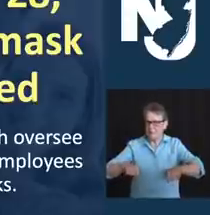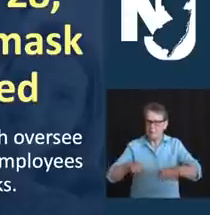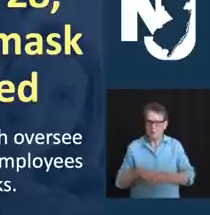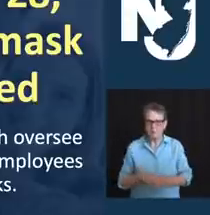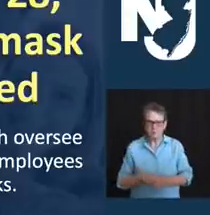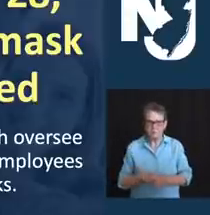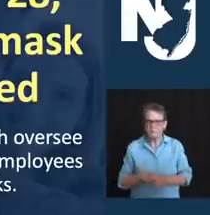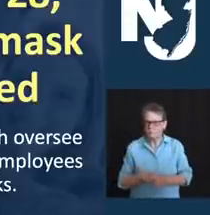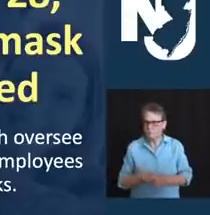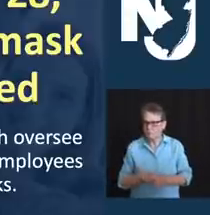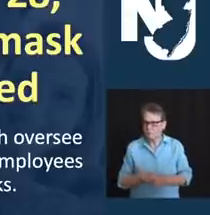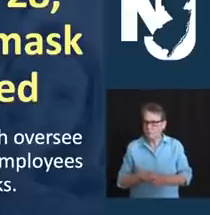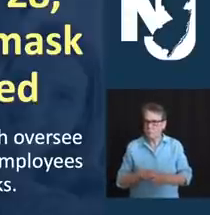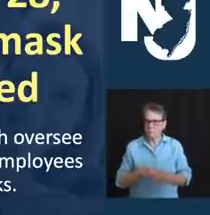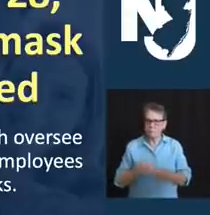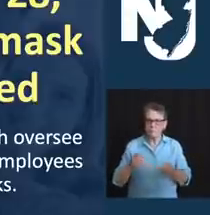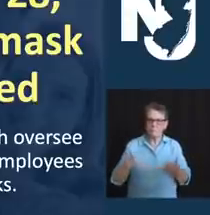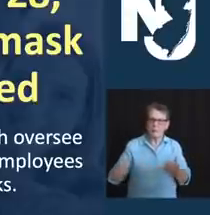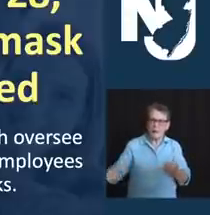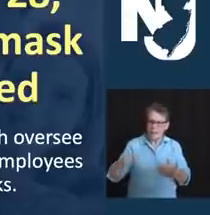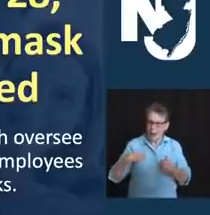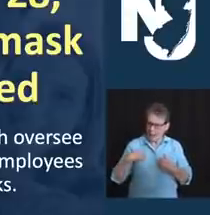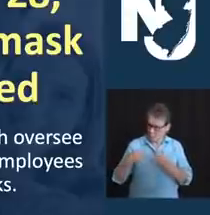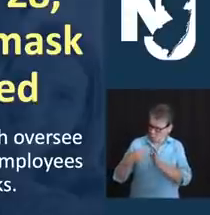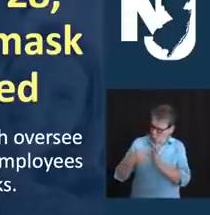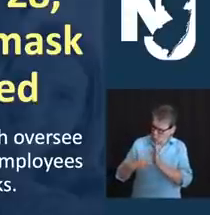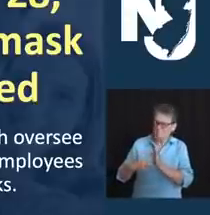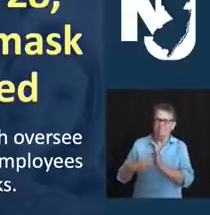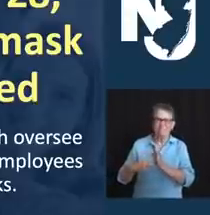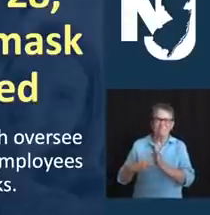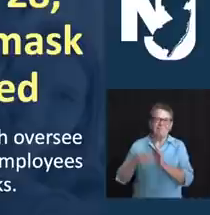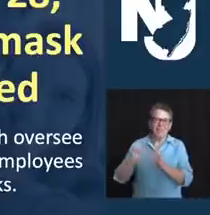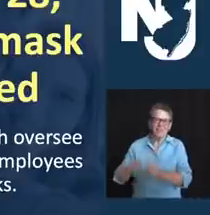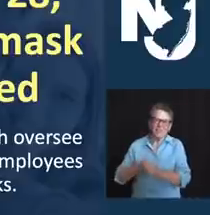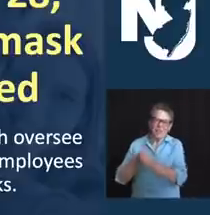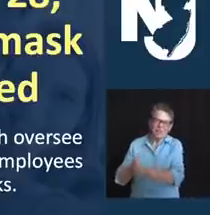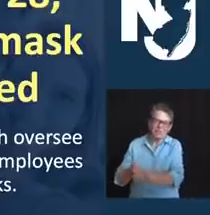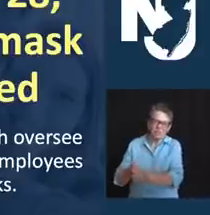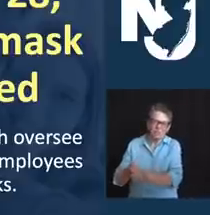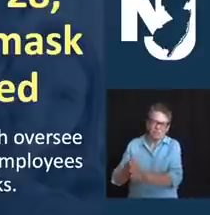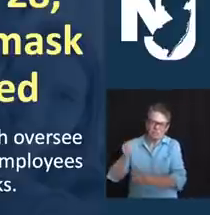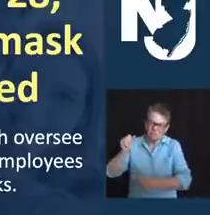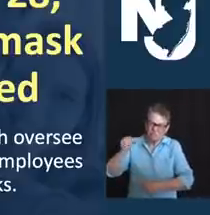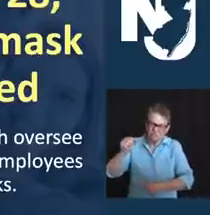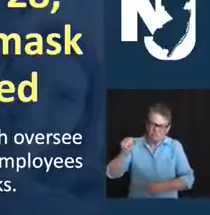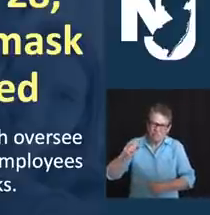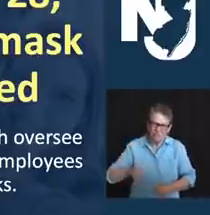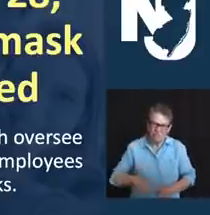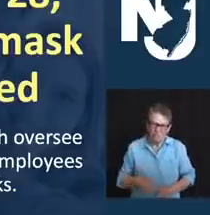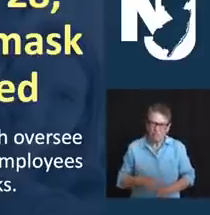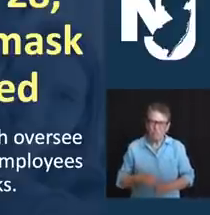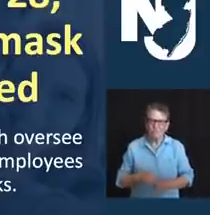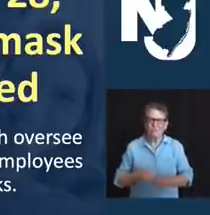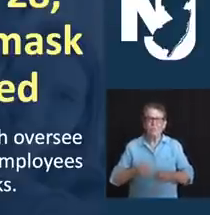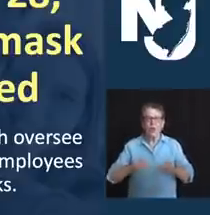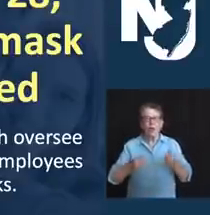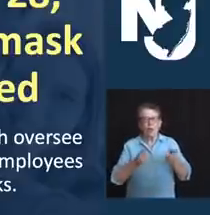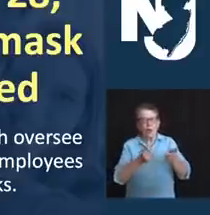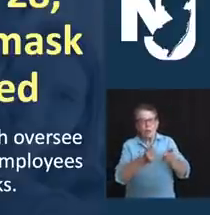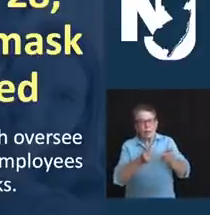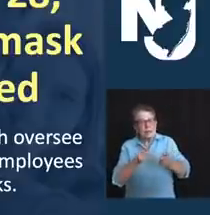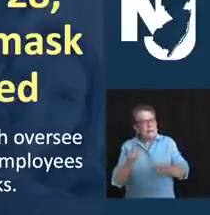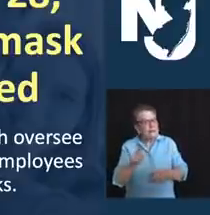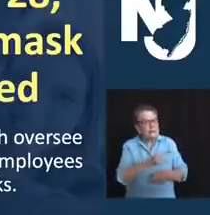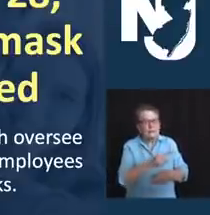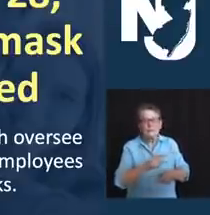apply. Indoor workplaces that are not open to the general public are to follow their existing health and